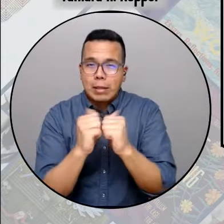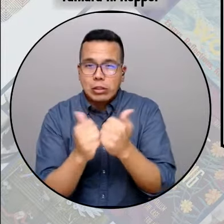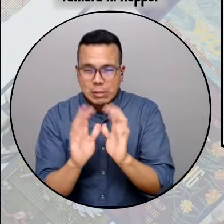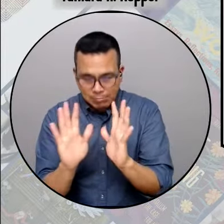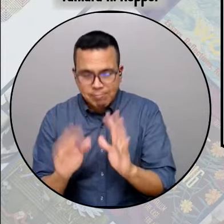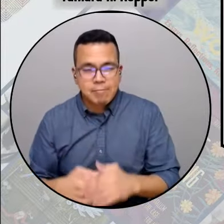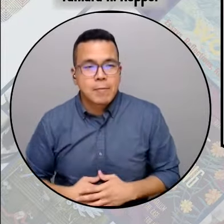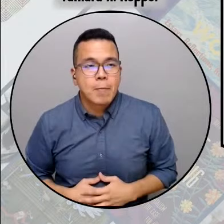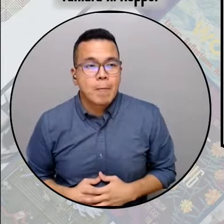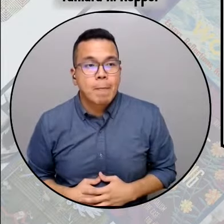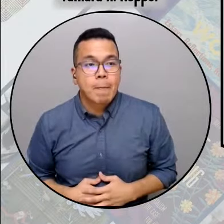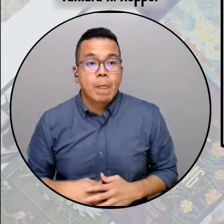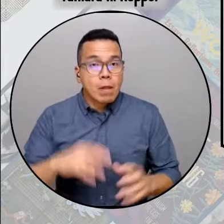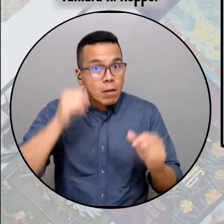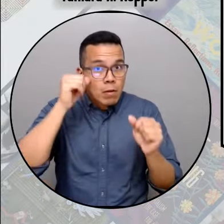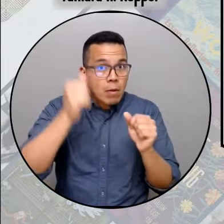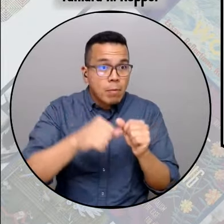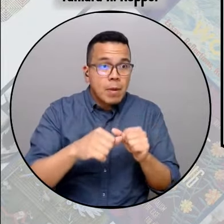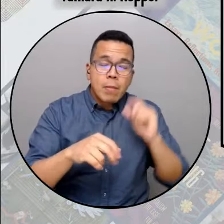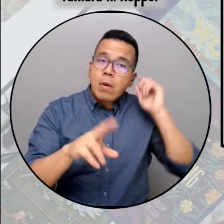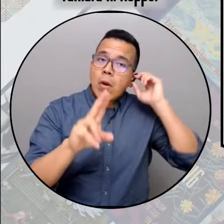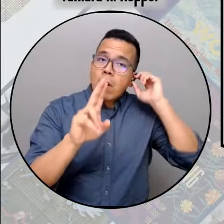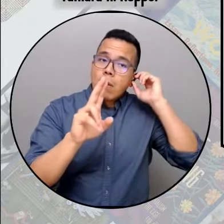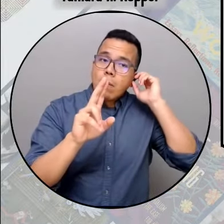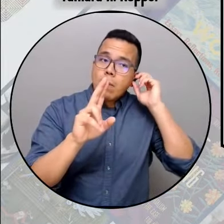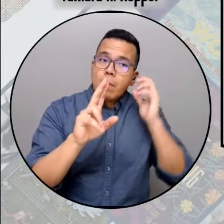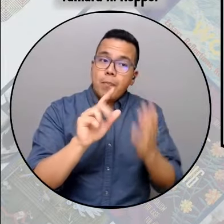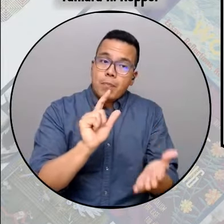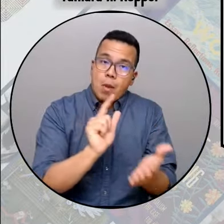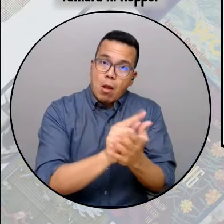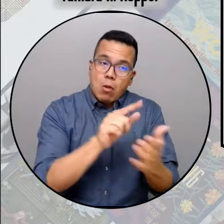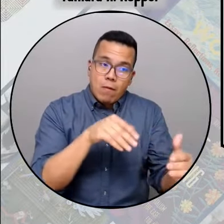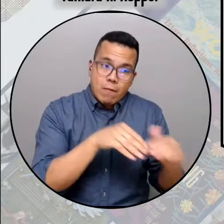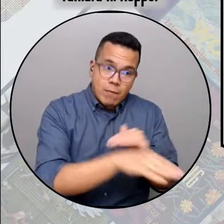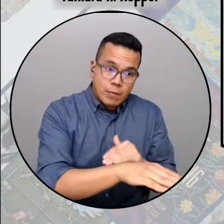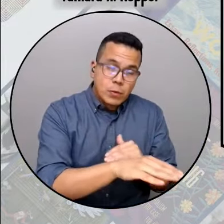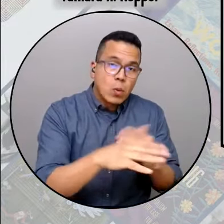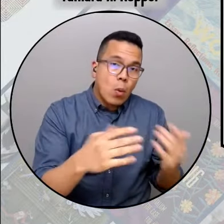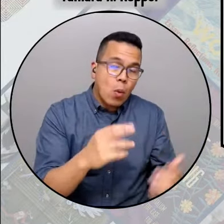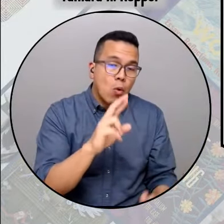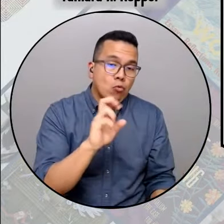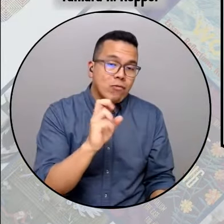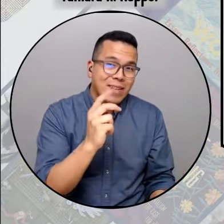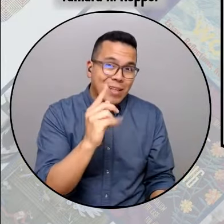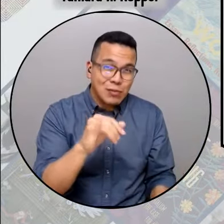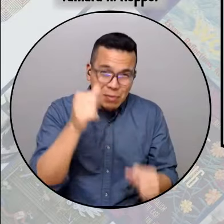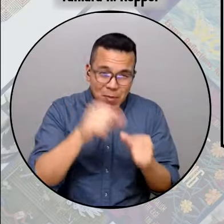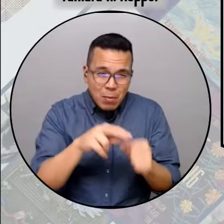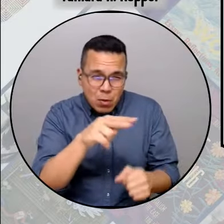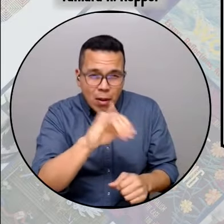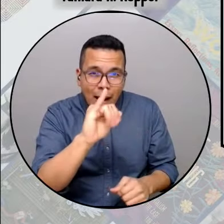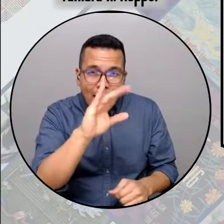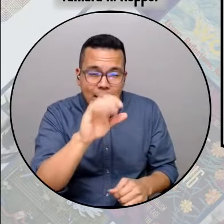Remember that unlawful entry or re-entry, right, was the largest share of crimes